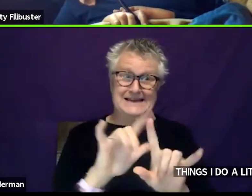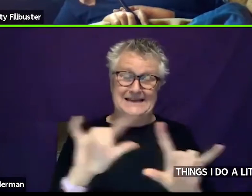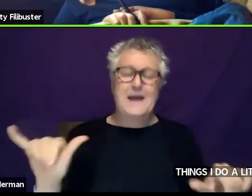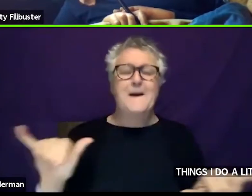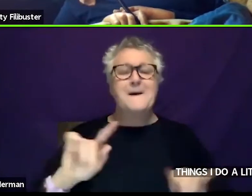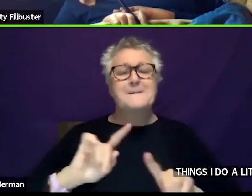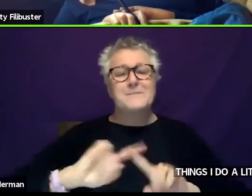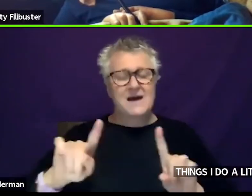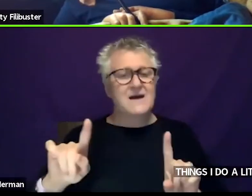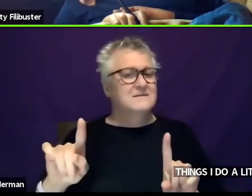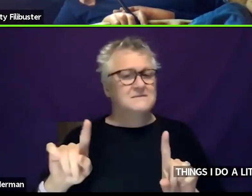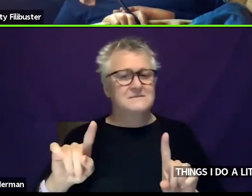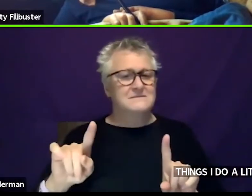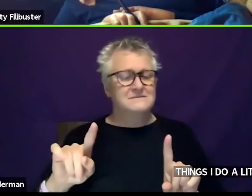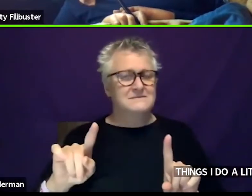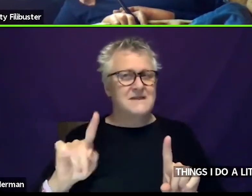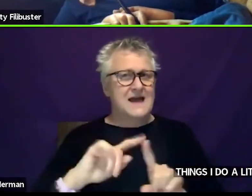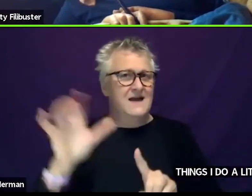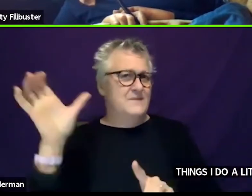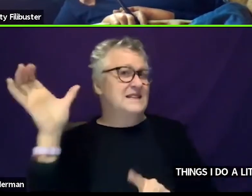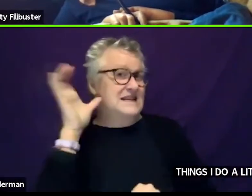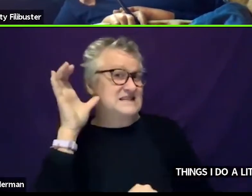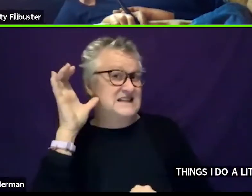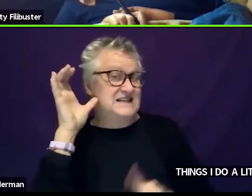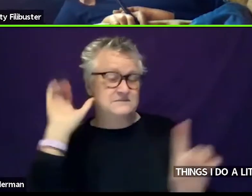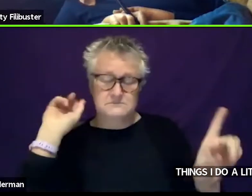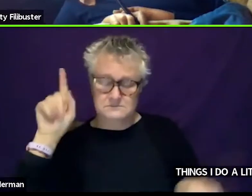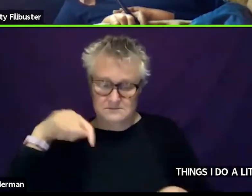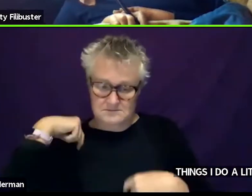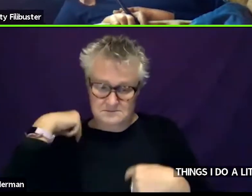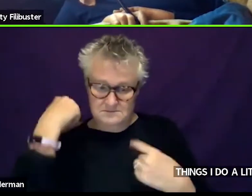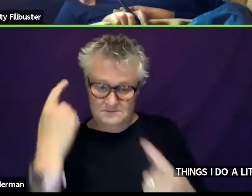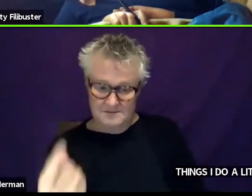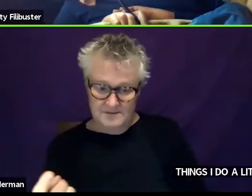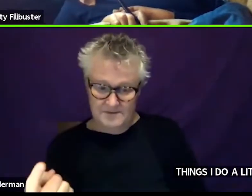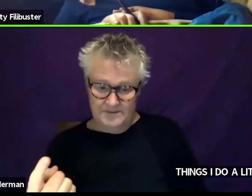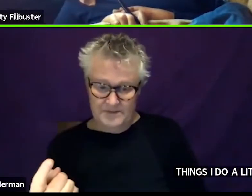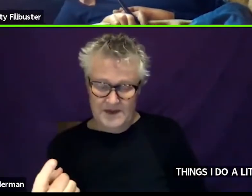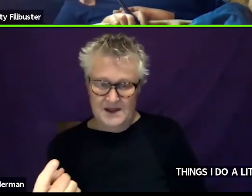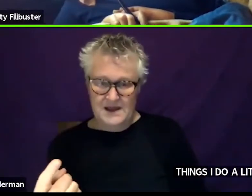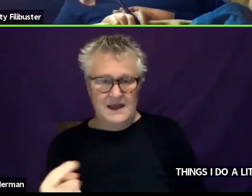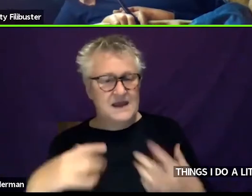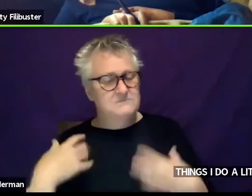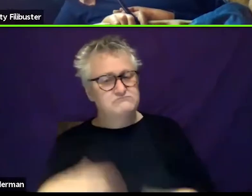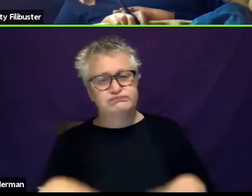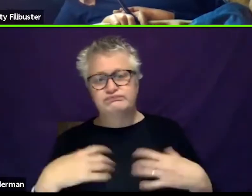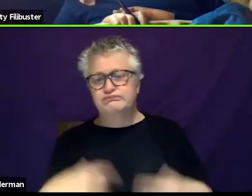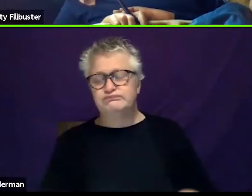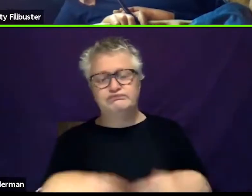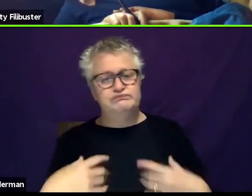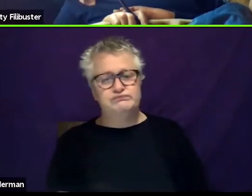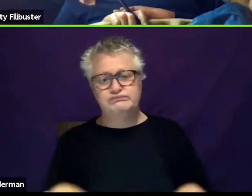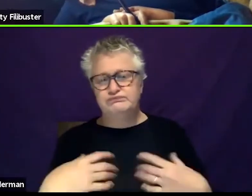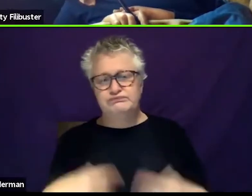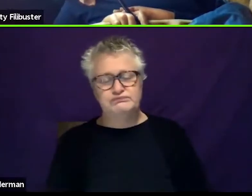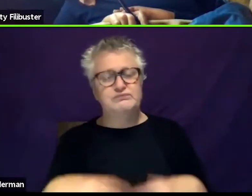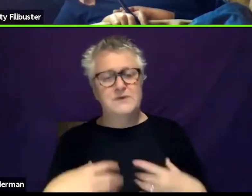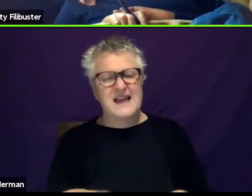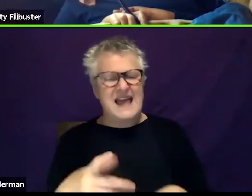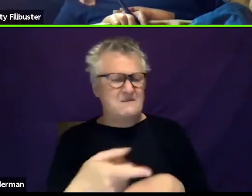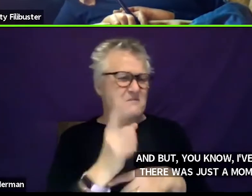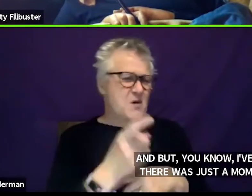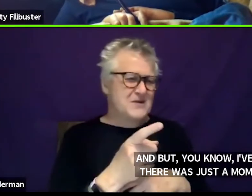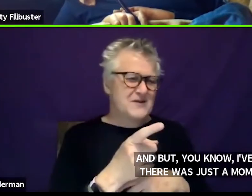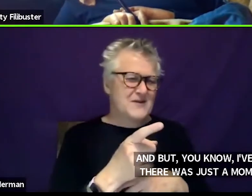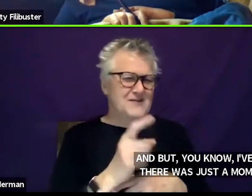listening, and there was just a moment of fairly intense off-camera activity here, and all